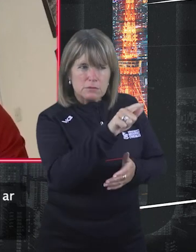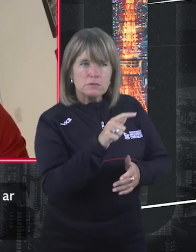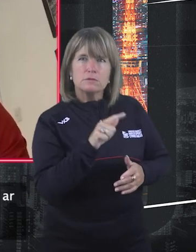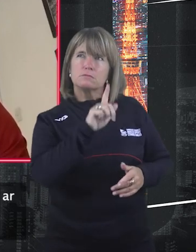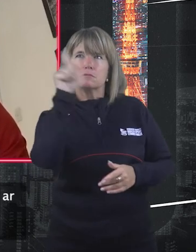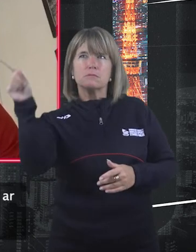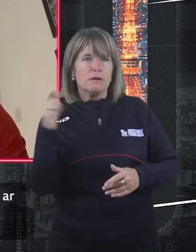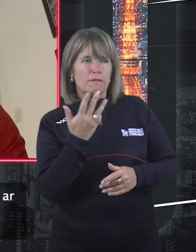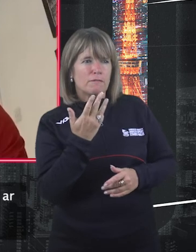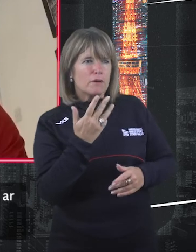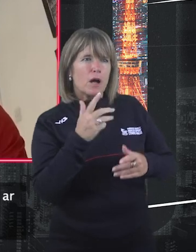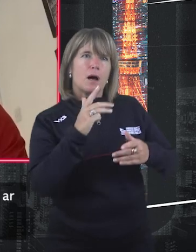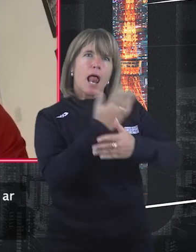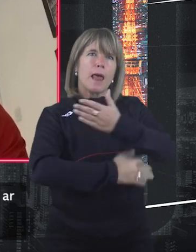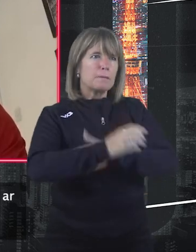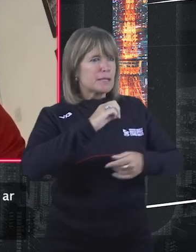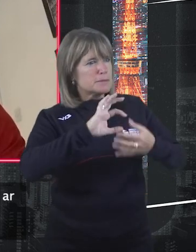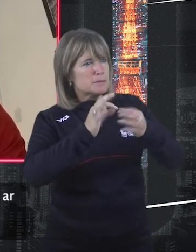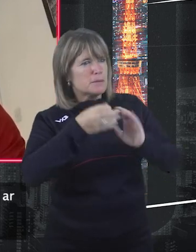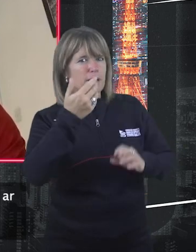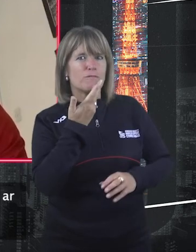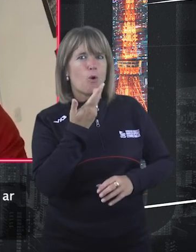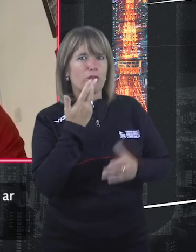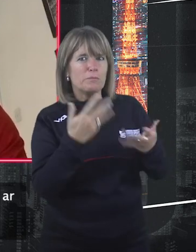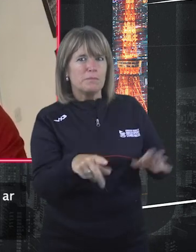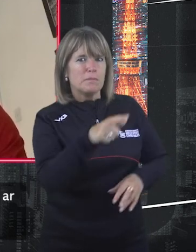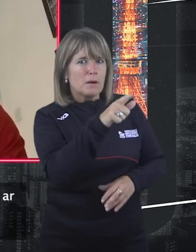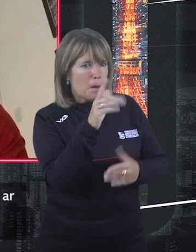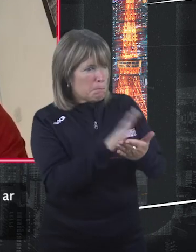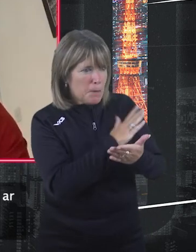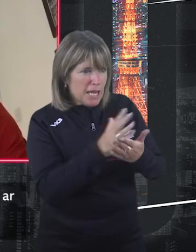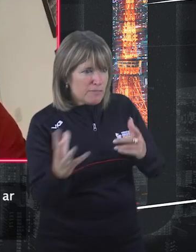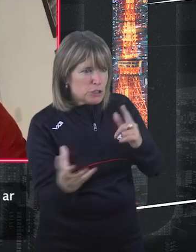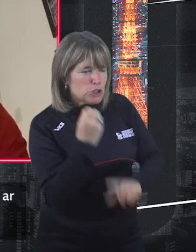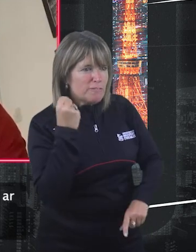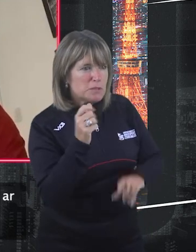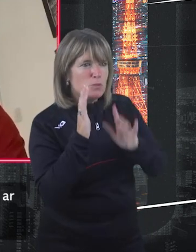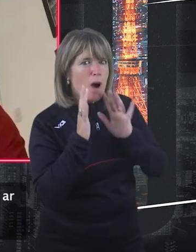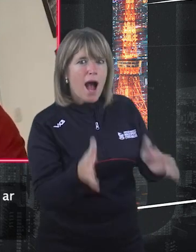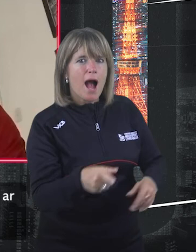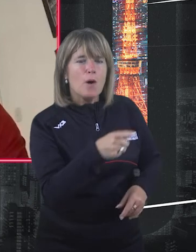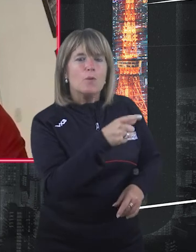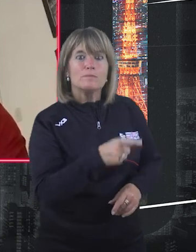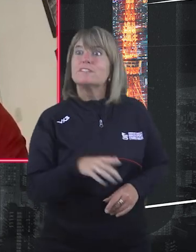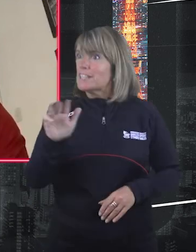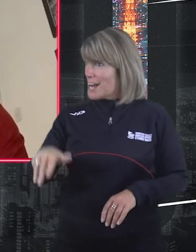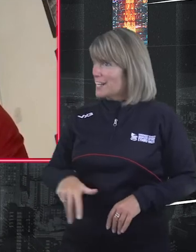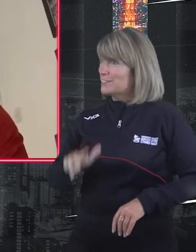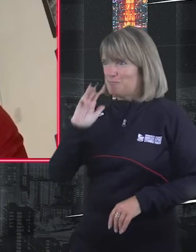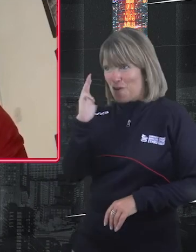Tokyo. And am I right in saying this is Paralympics number four? It's an unbelievable achievement.